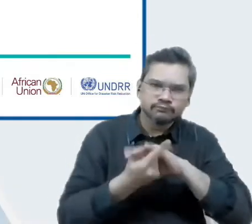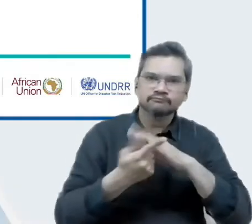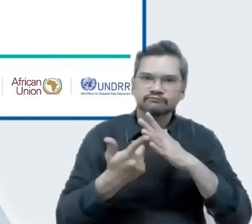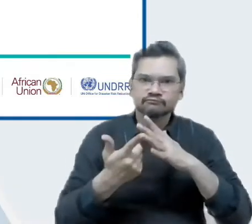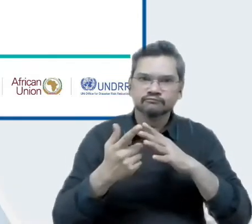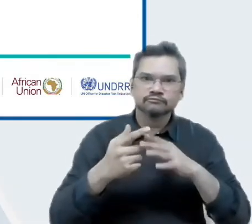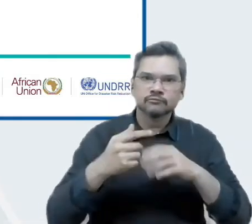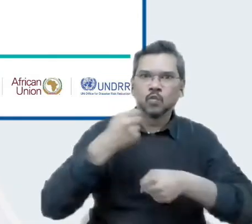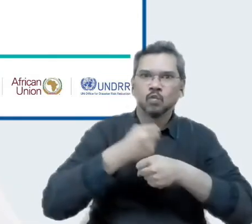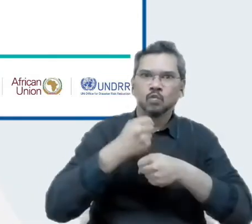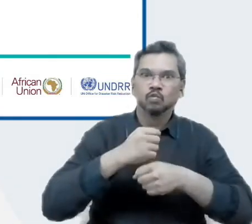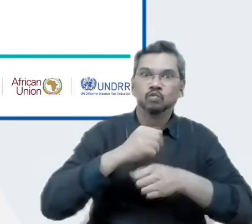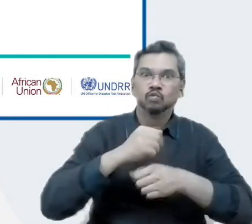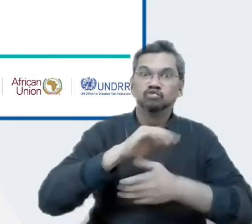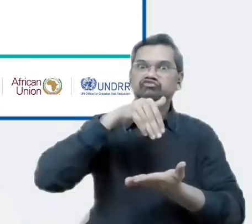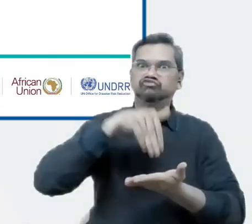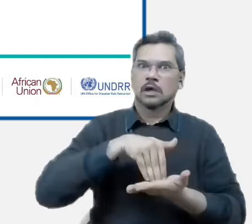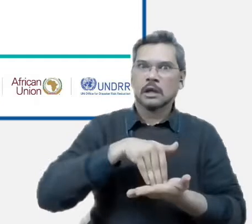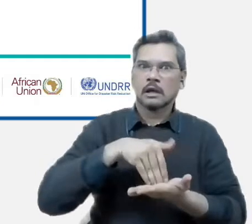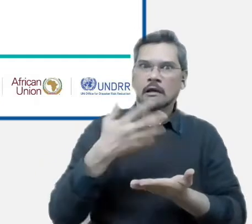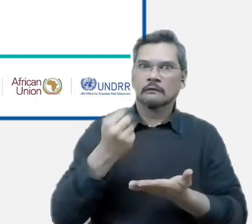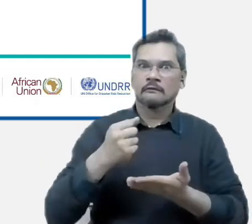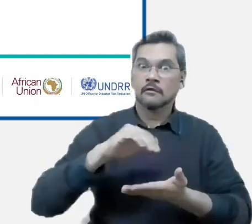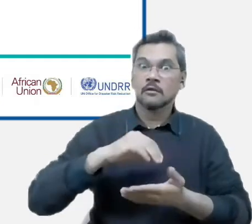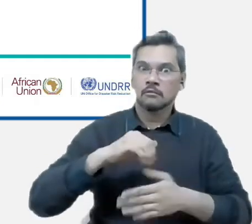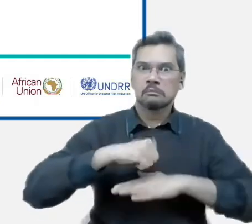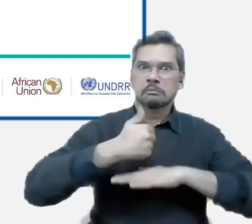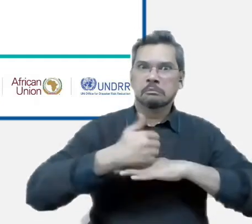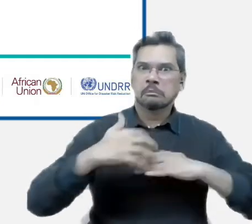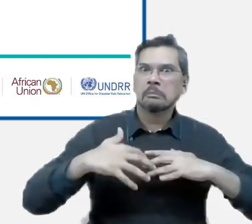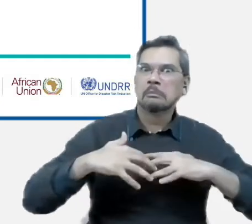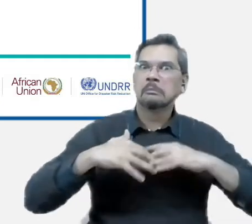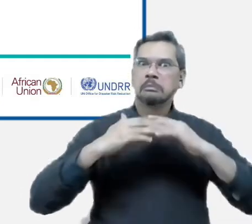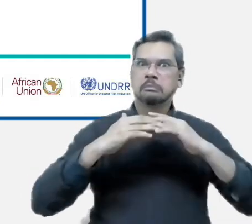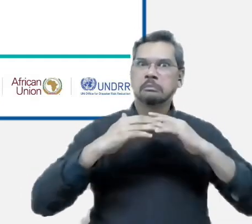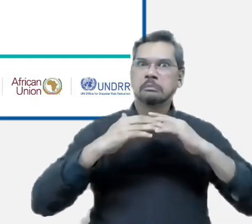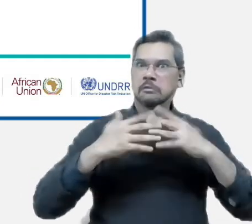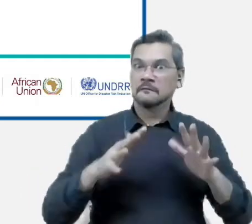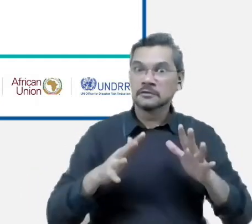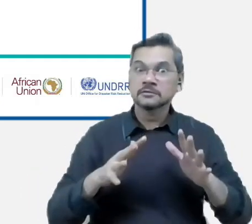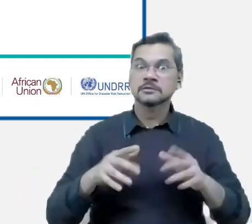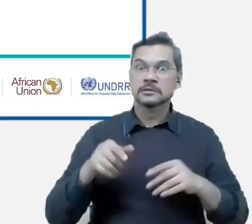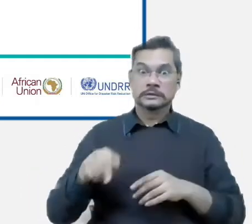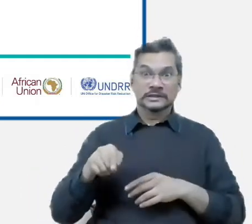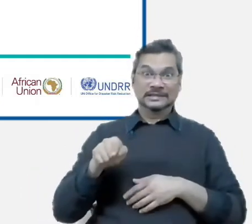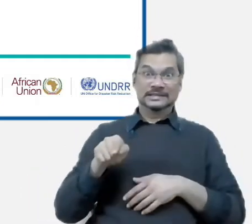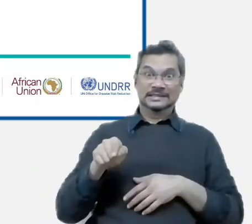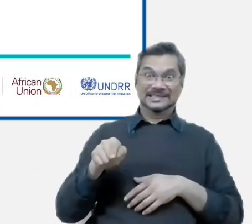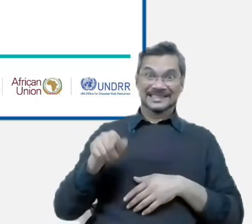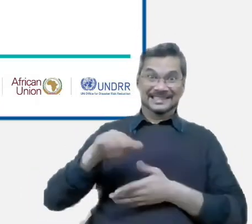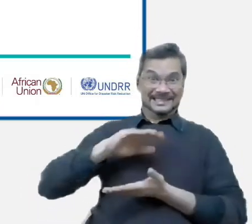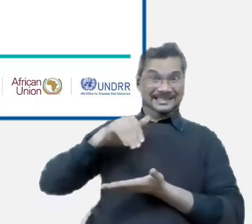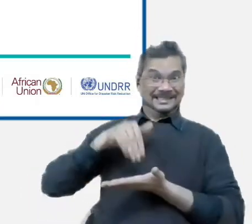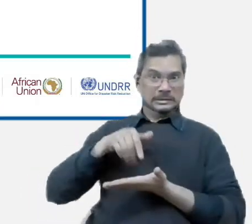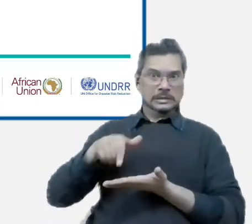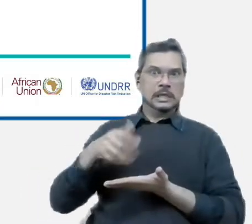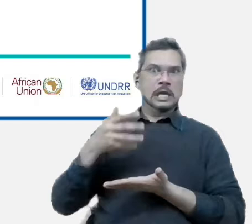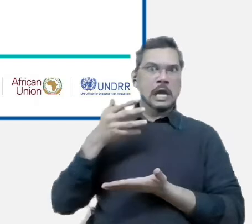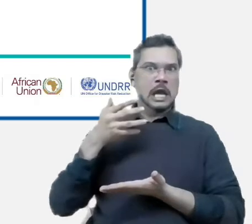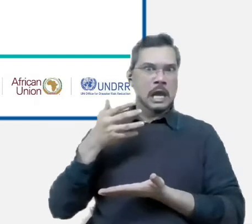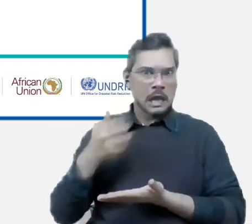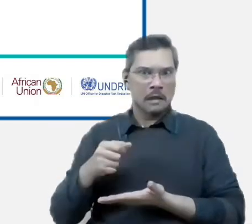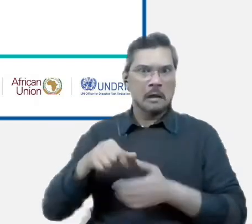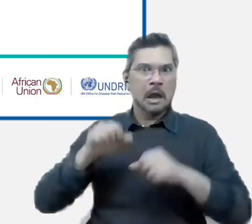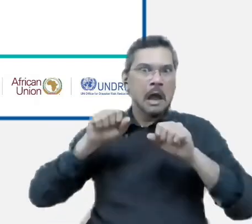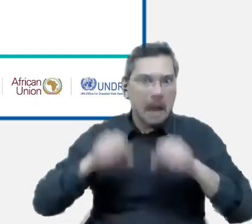We are very much hopeful now that this situation room will be providing, at least starting with 4 major hazards in the region: the droughts,